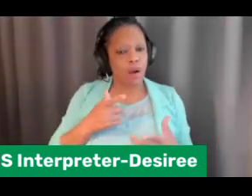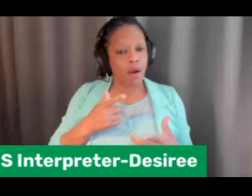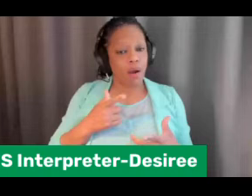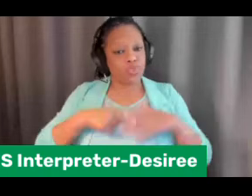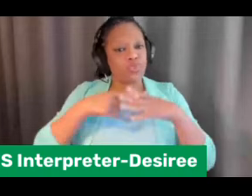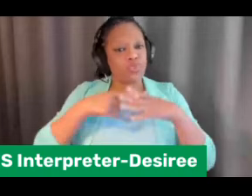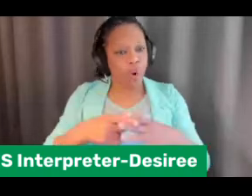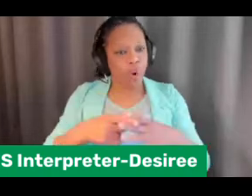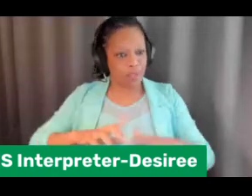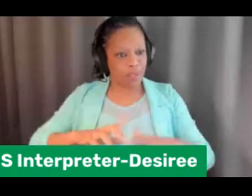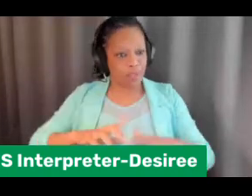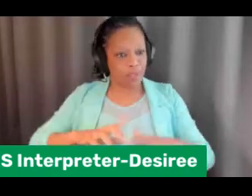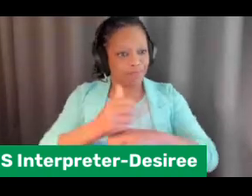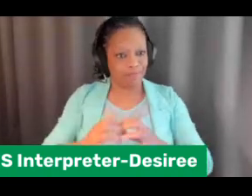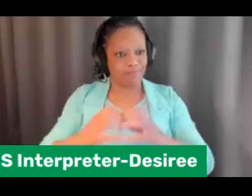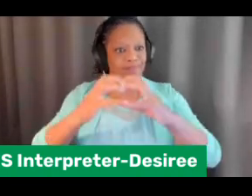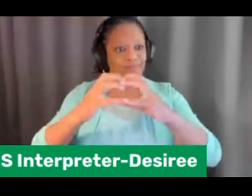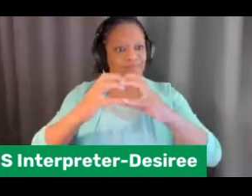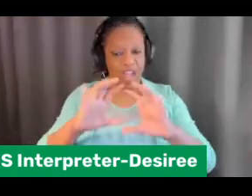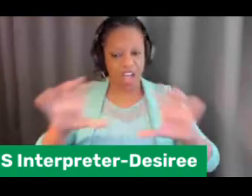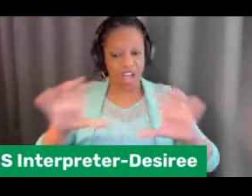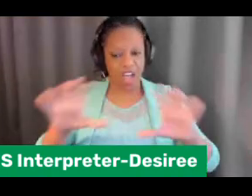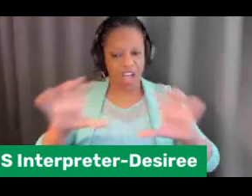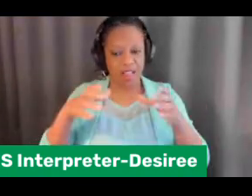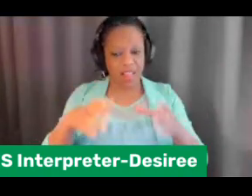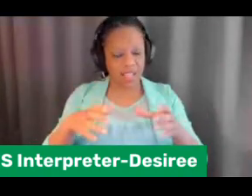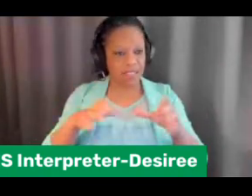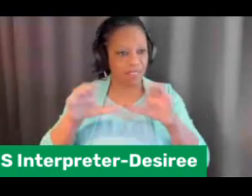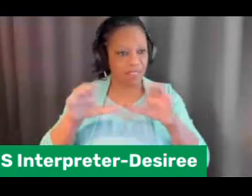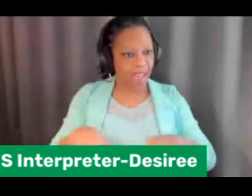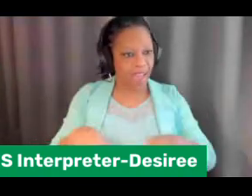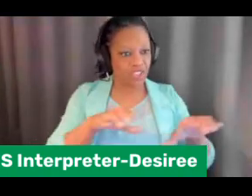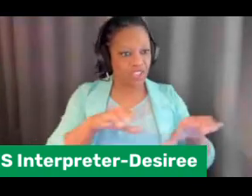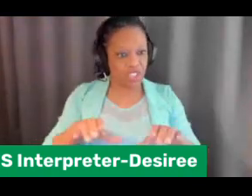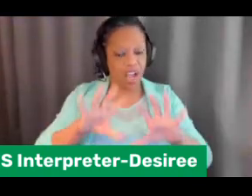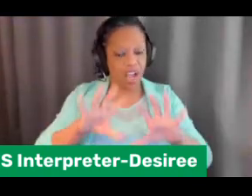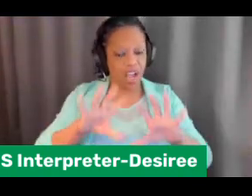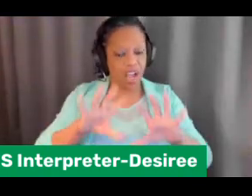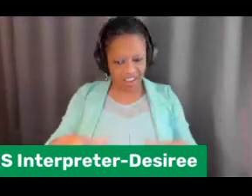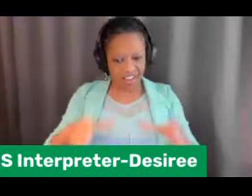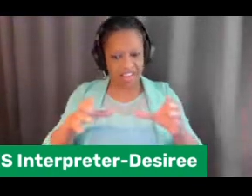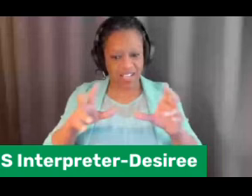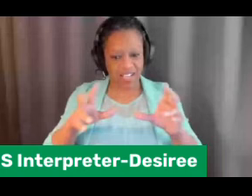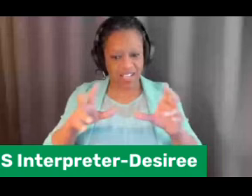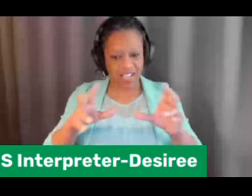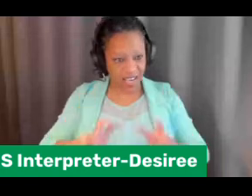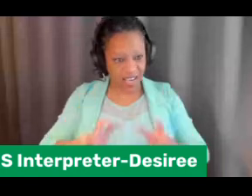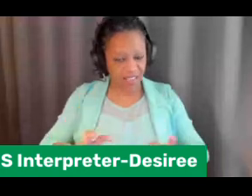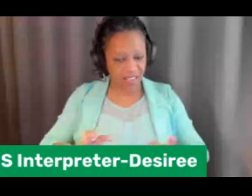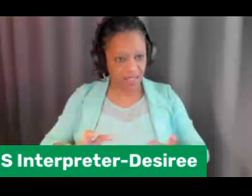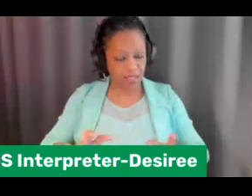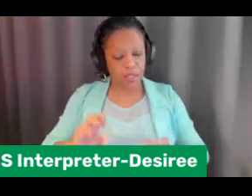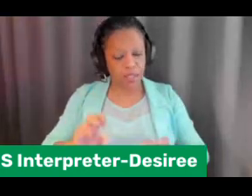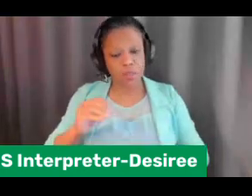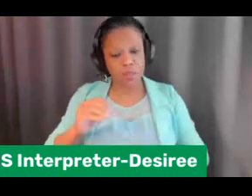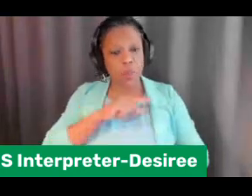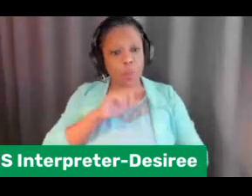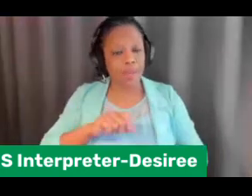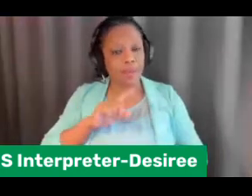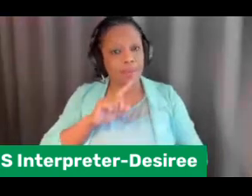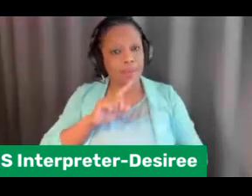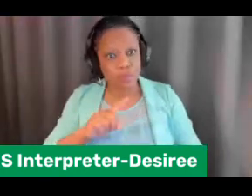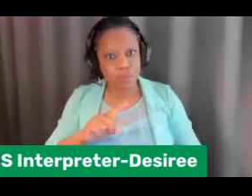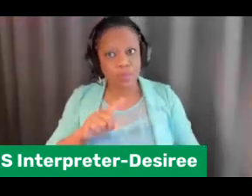analysis and collective action, so that we can really embody and actualize what it